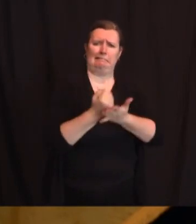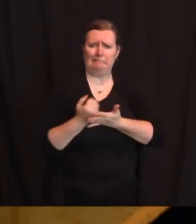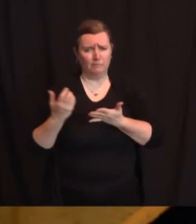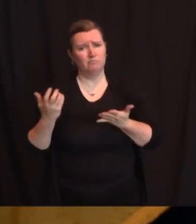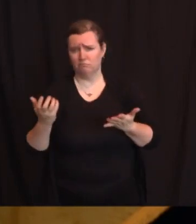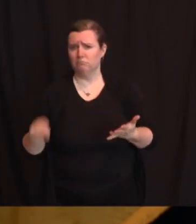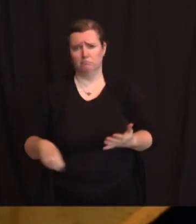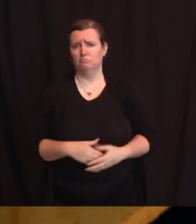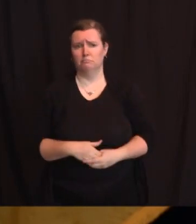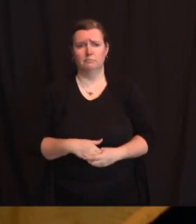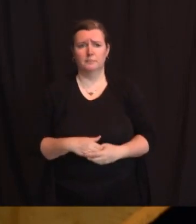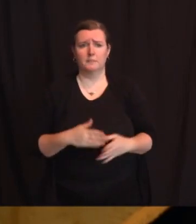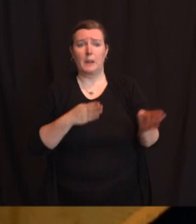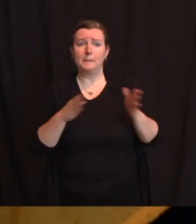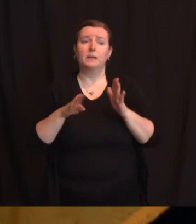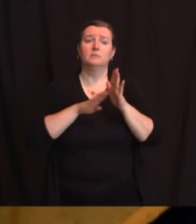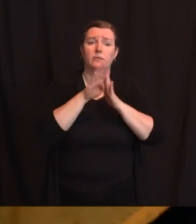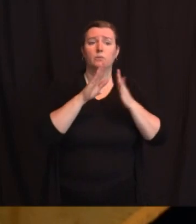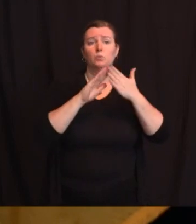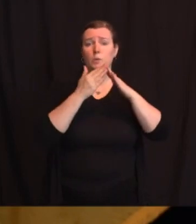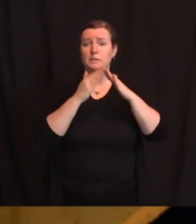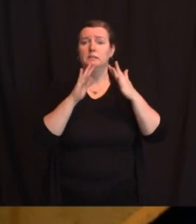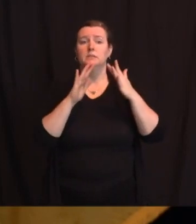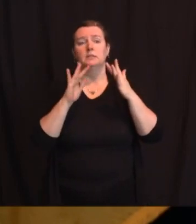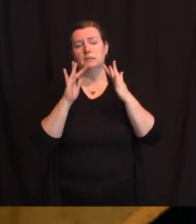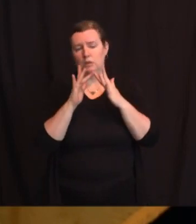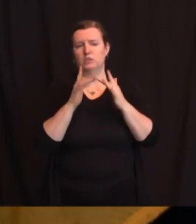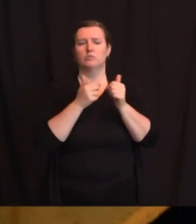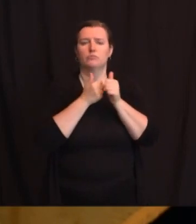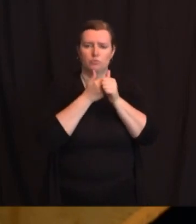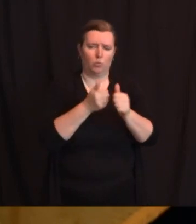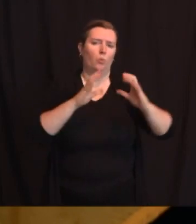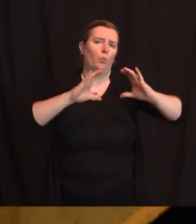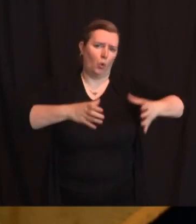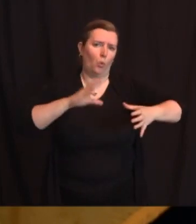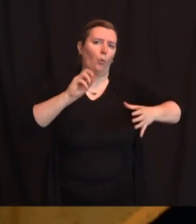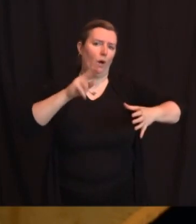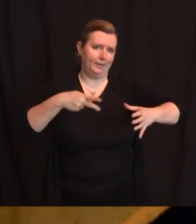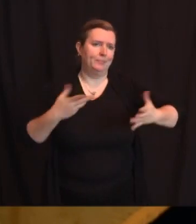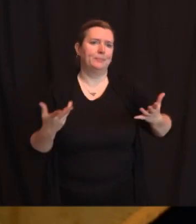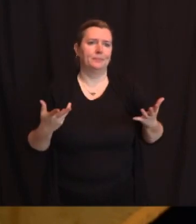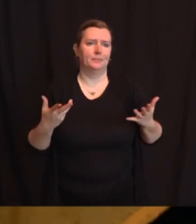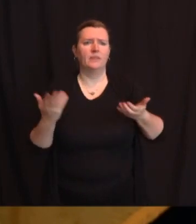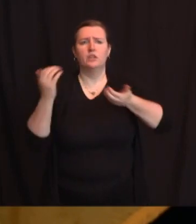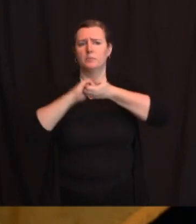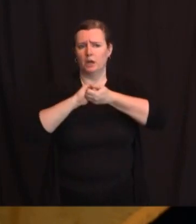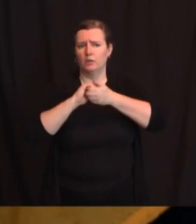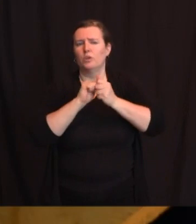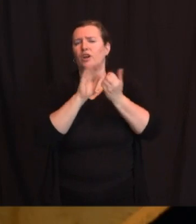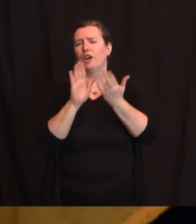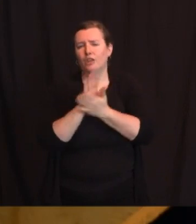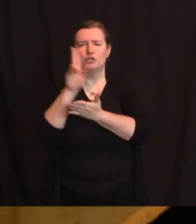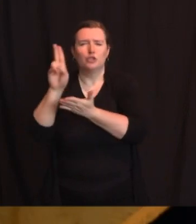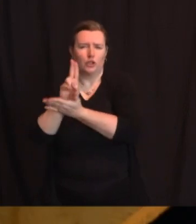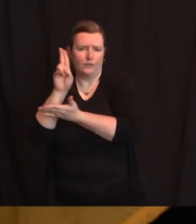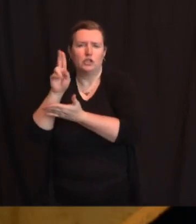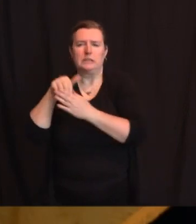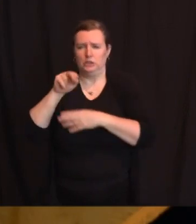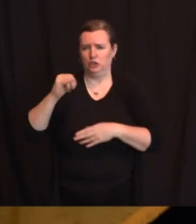contact tracing corps. First, we will partner with the state's higher education institutions. Then we will